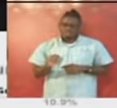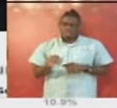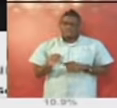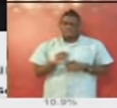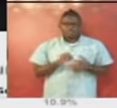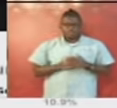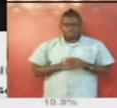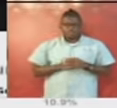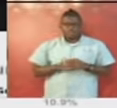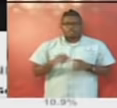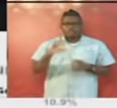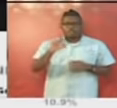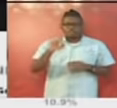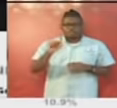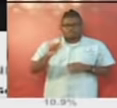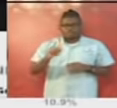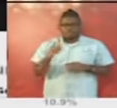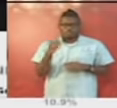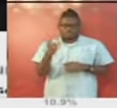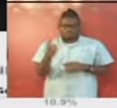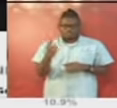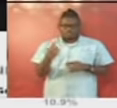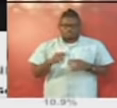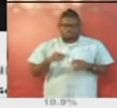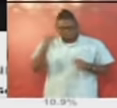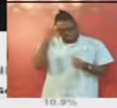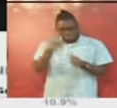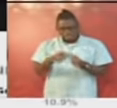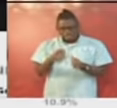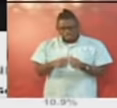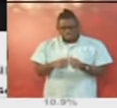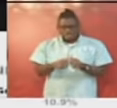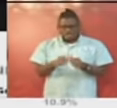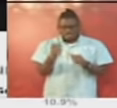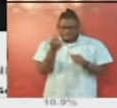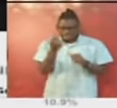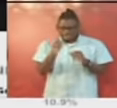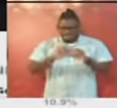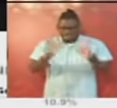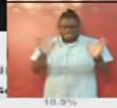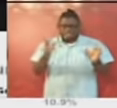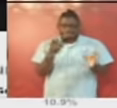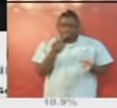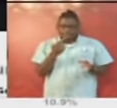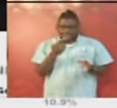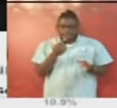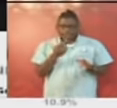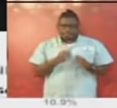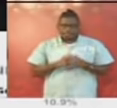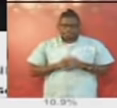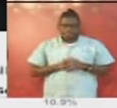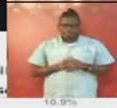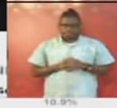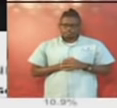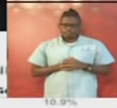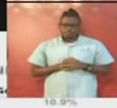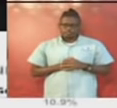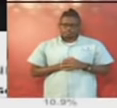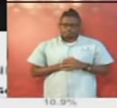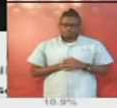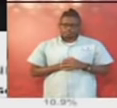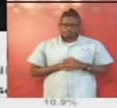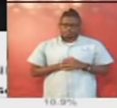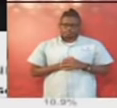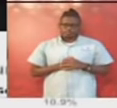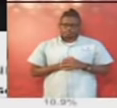smallest, 2.1, and both of them, if you recall, were in light pink, meaning that they have less than 50,000 population. As we go forward, I won't